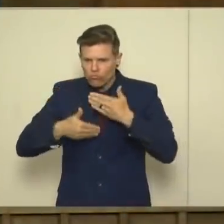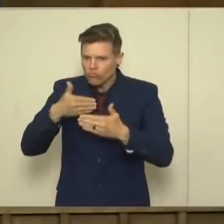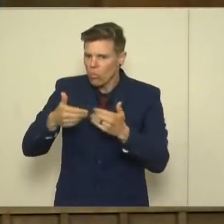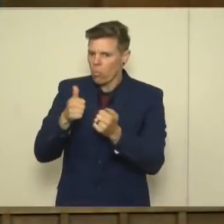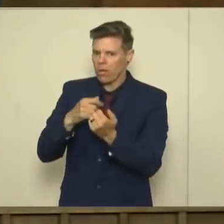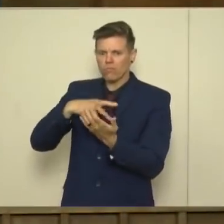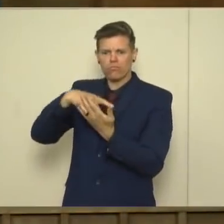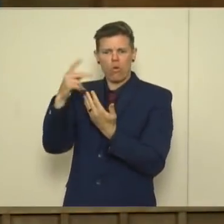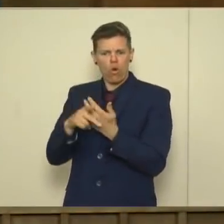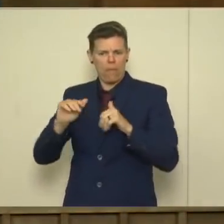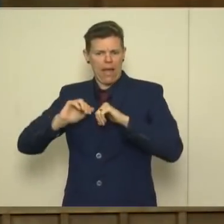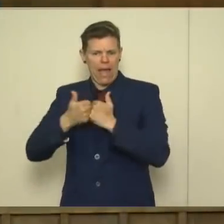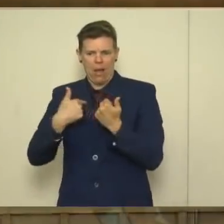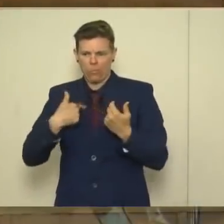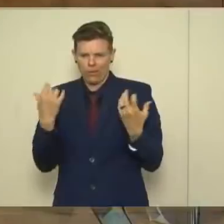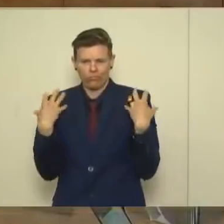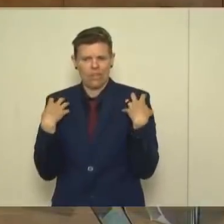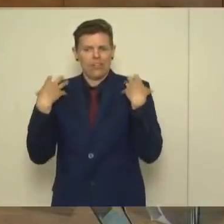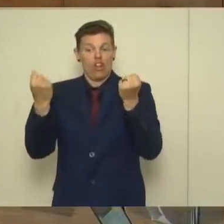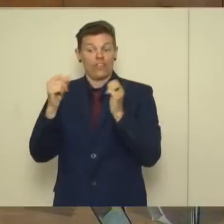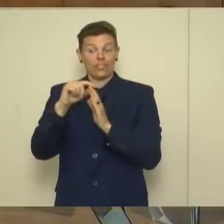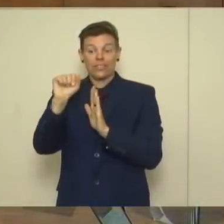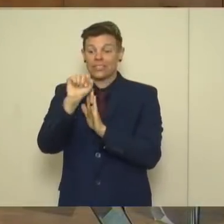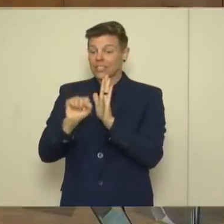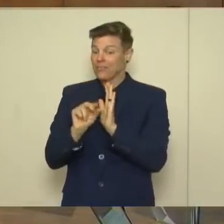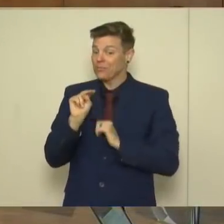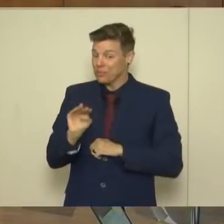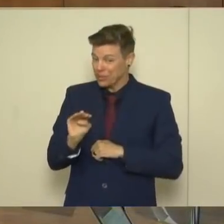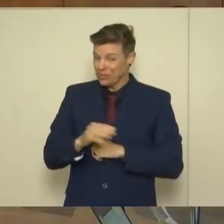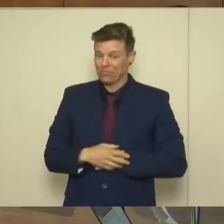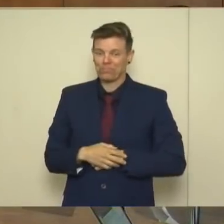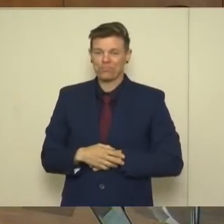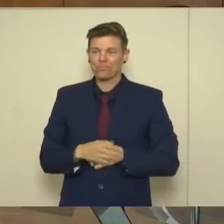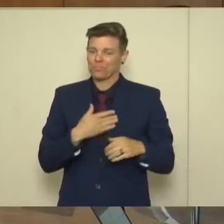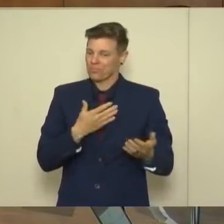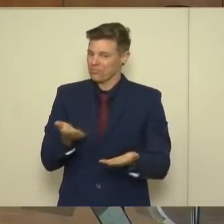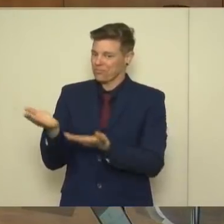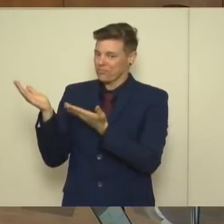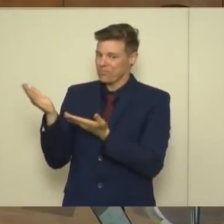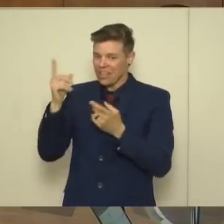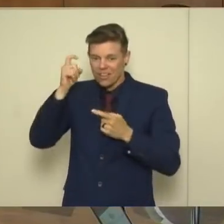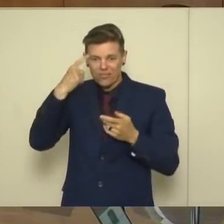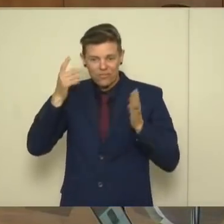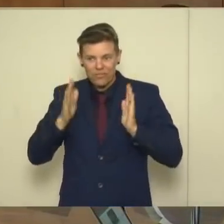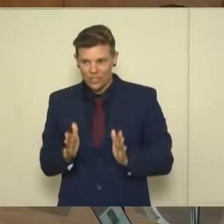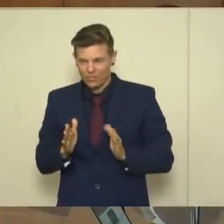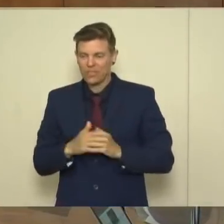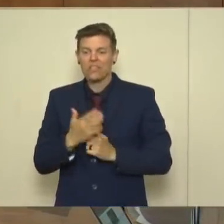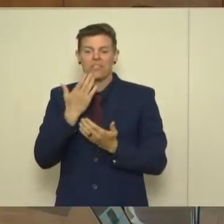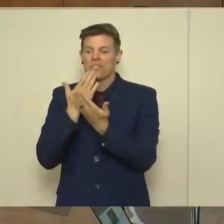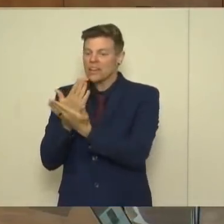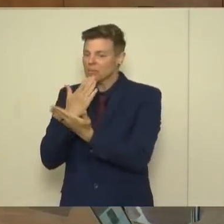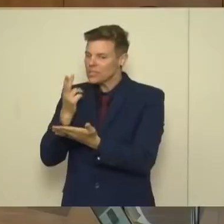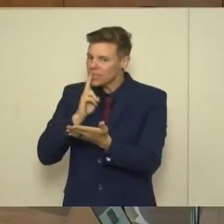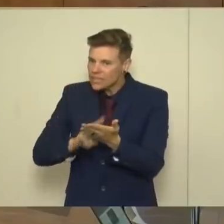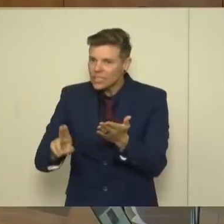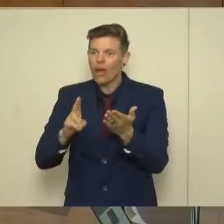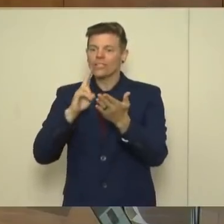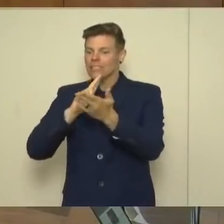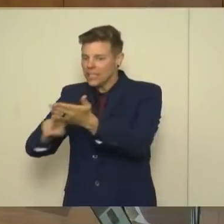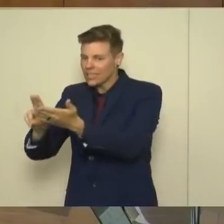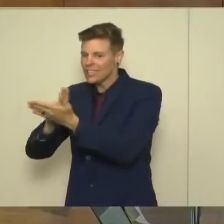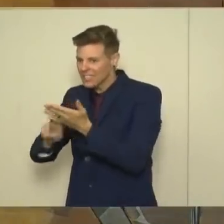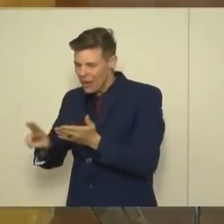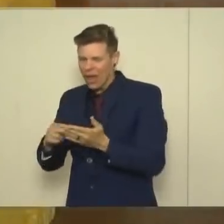Governor. Right. I want to thank the secretaries today for